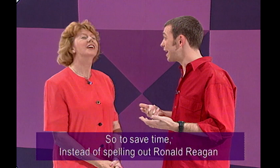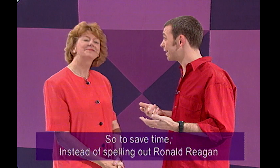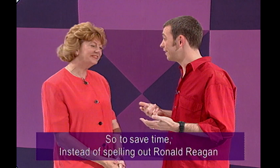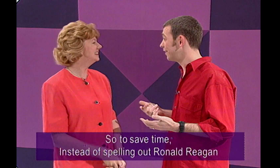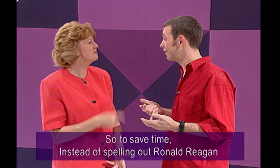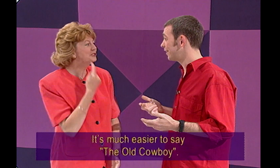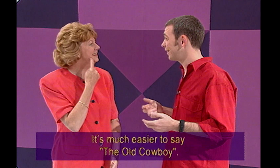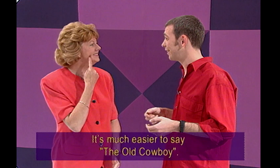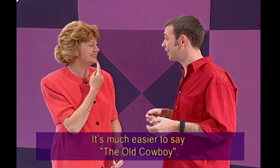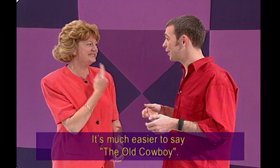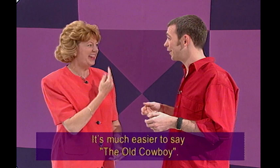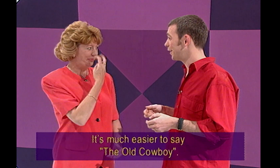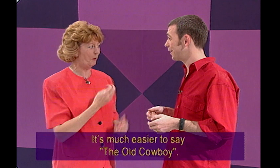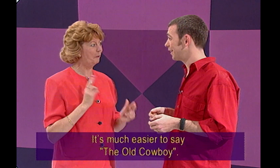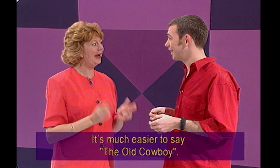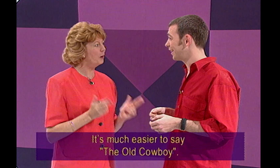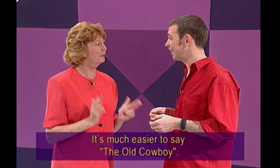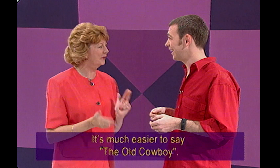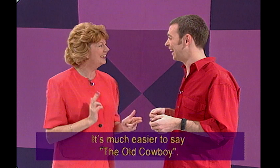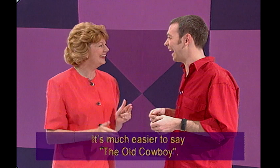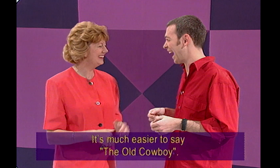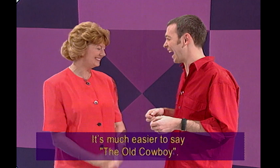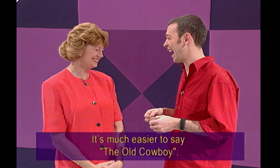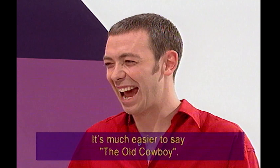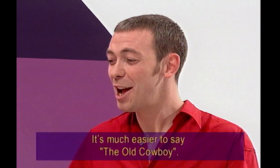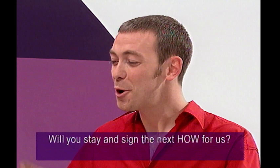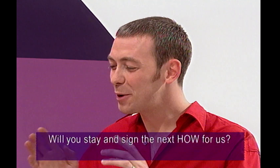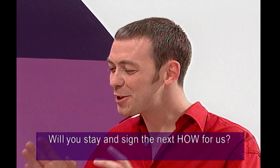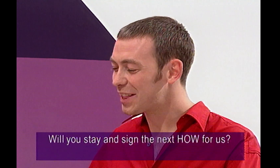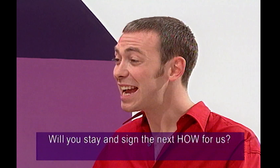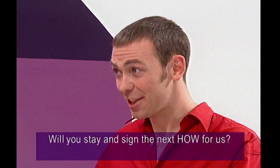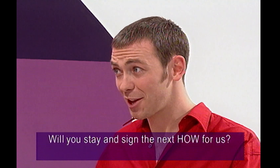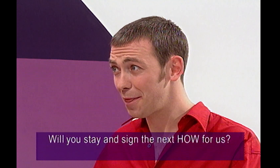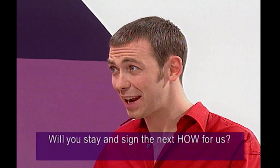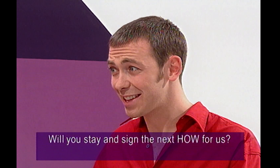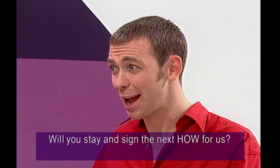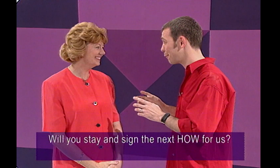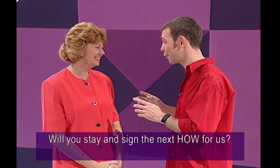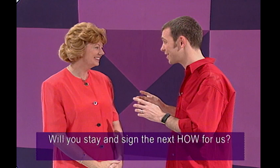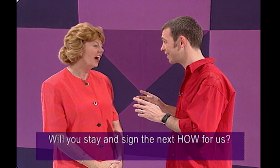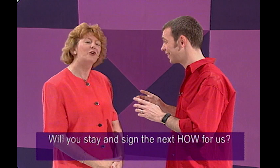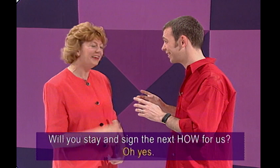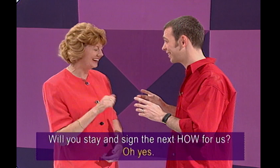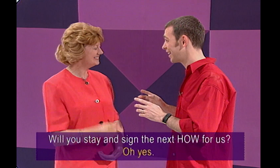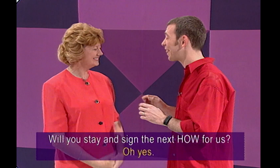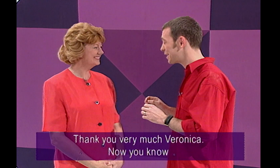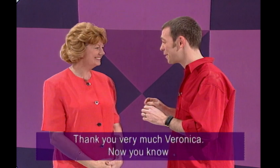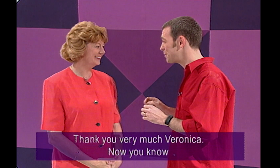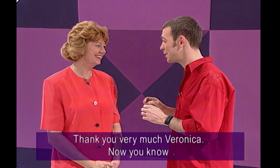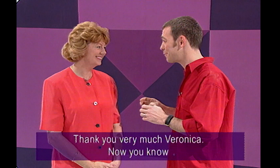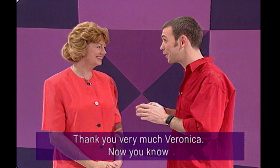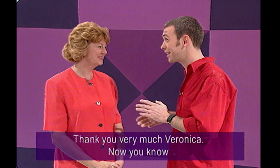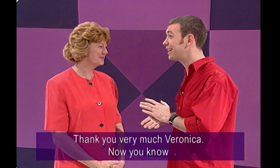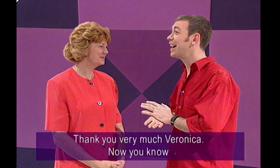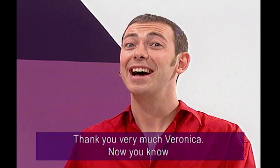Ronald Reagan... It's much easier to say the old cowboy. Ha-ha. Will you stay and sign the next how for us? Oh, yes. Thank you